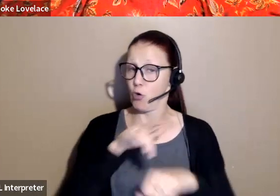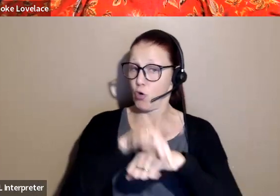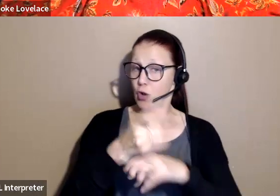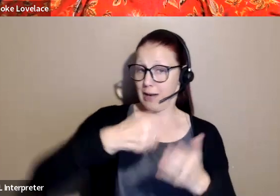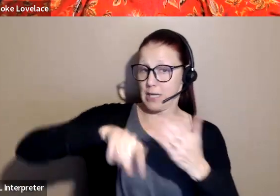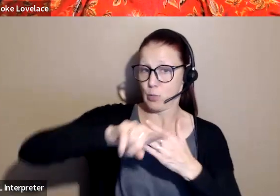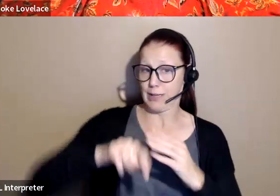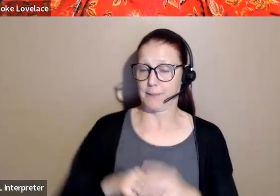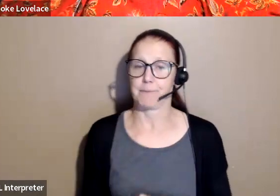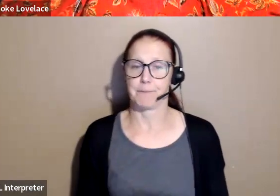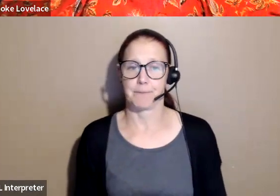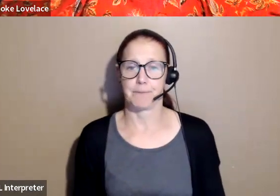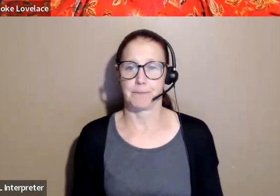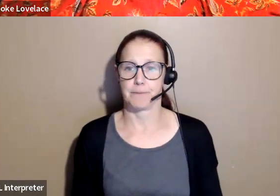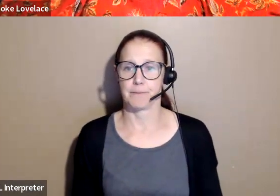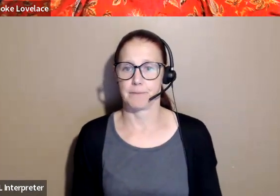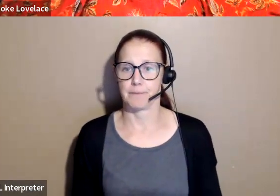week.